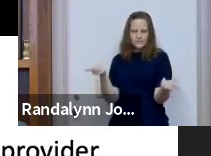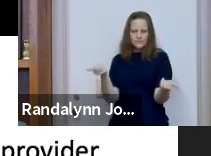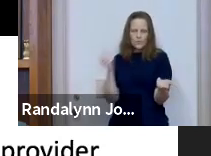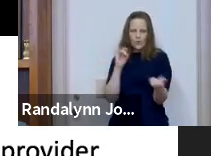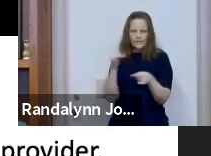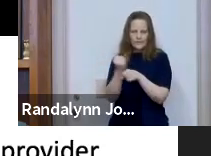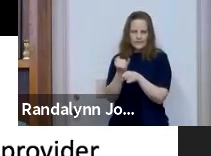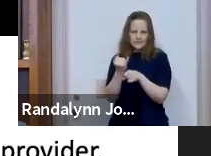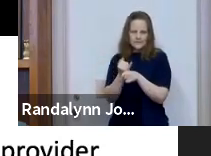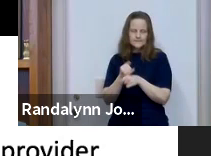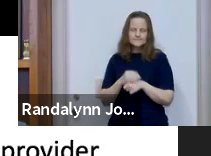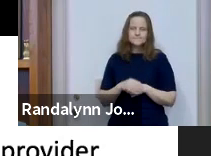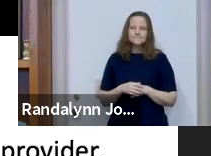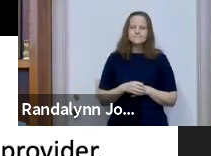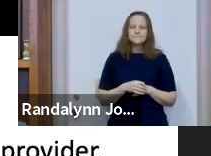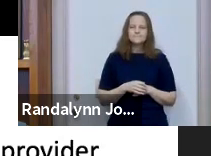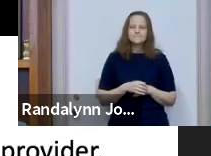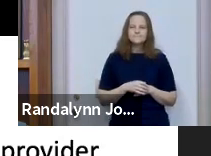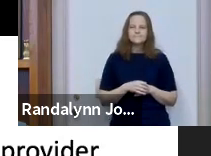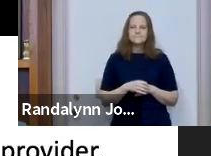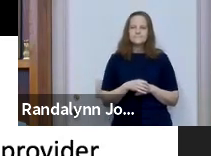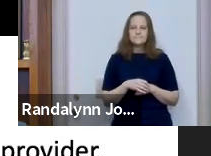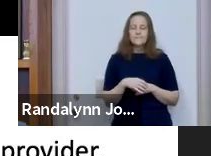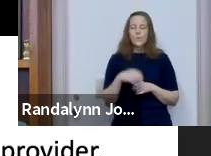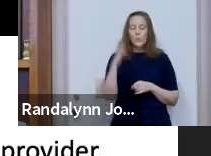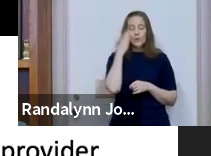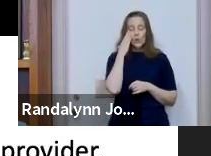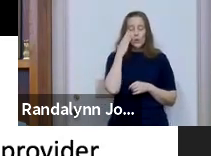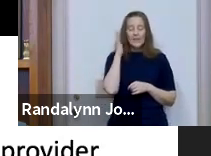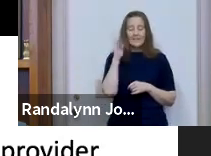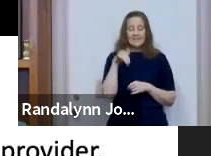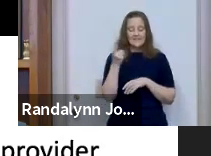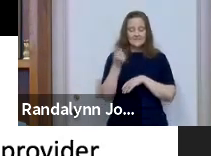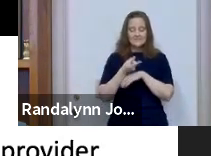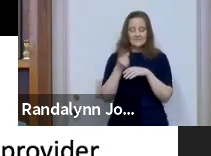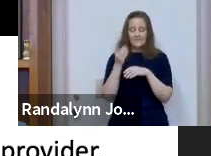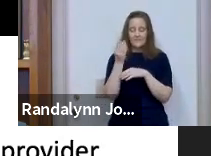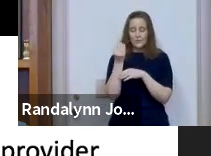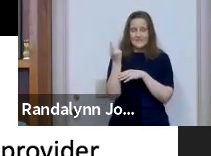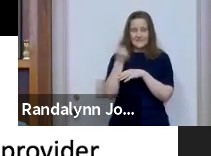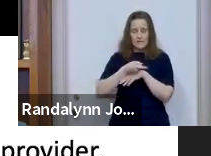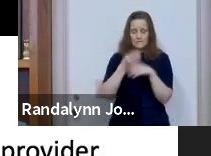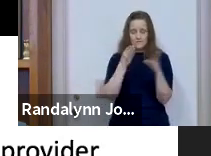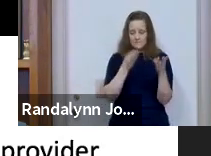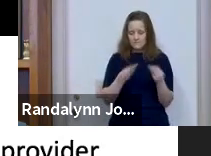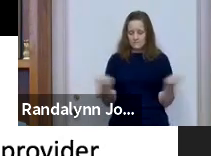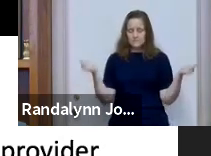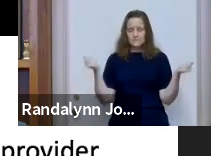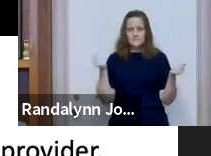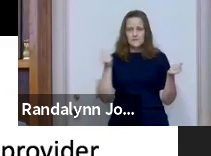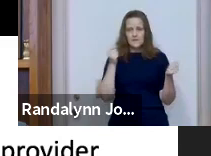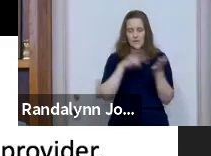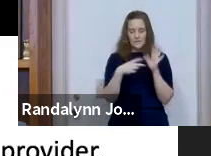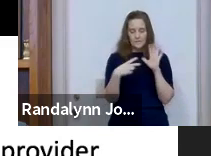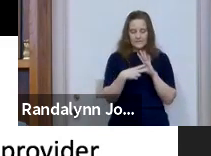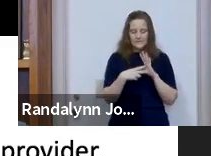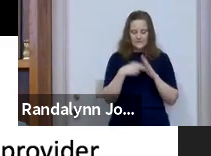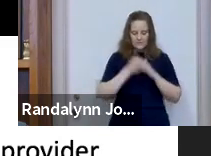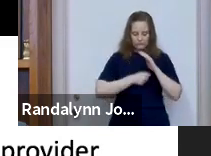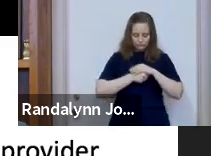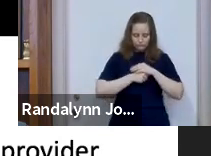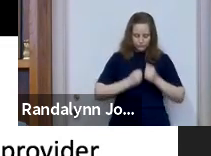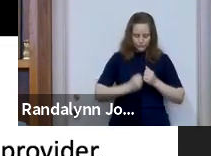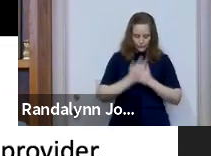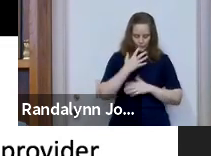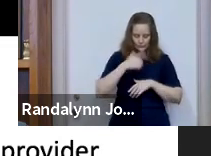campus. We know that the quarantine period is 14 days, and that allows for the incubation period, so to speak,